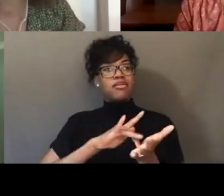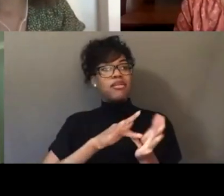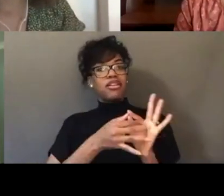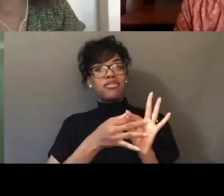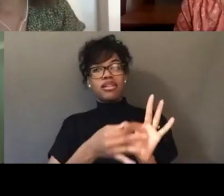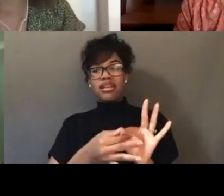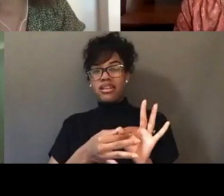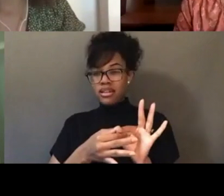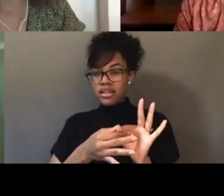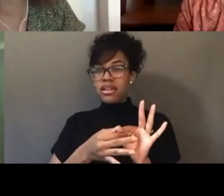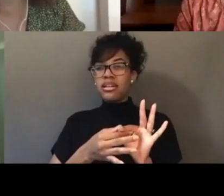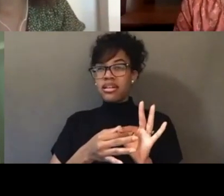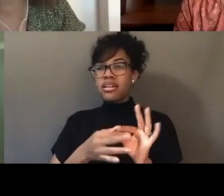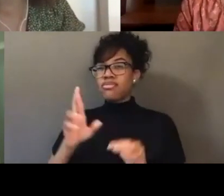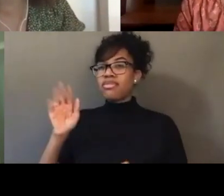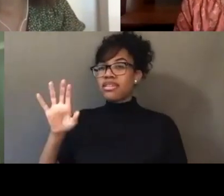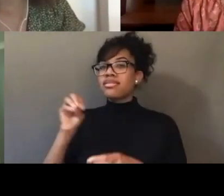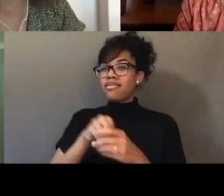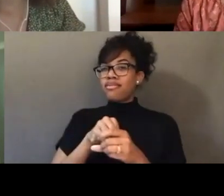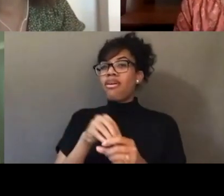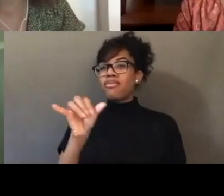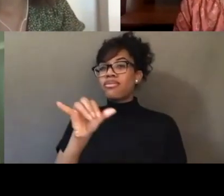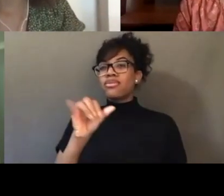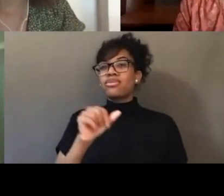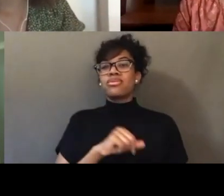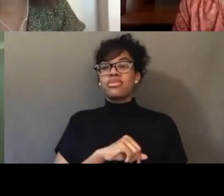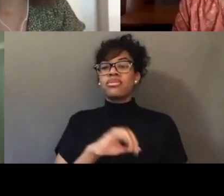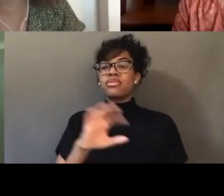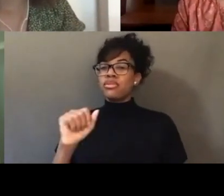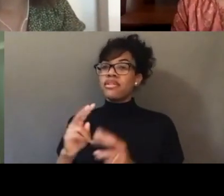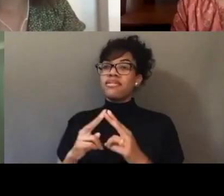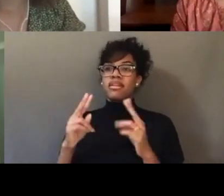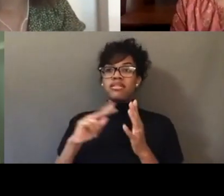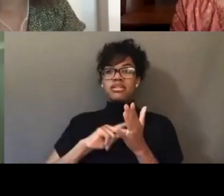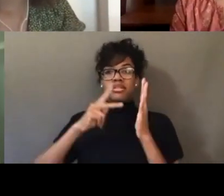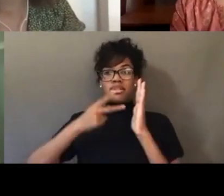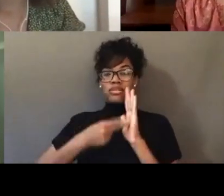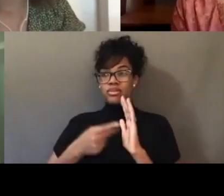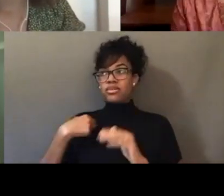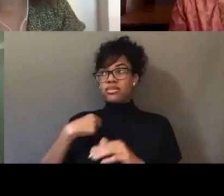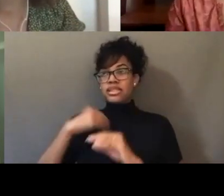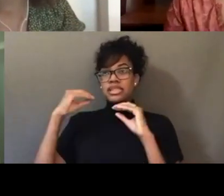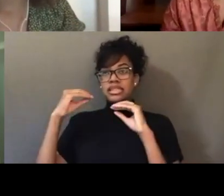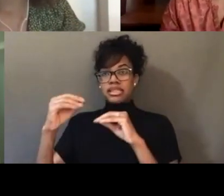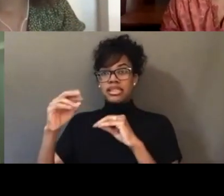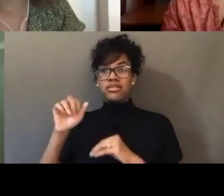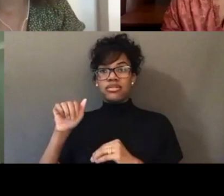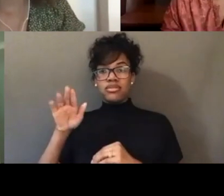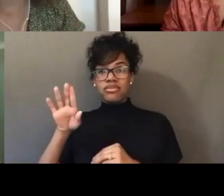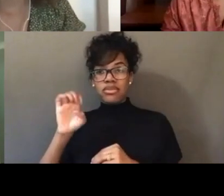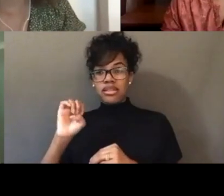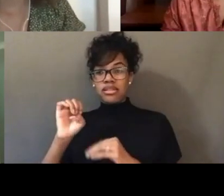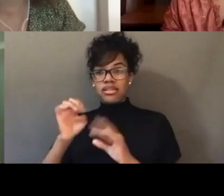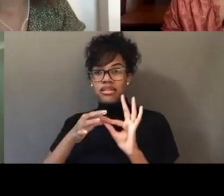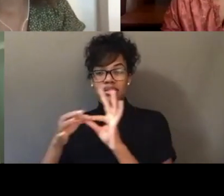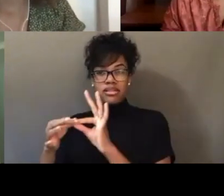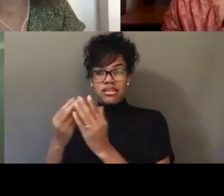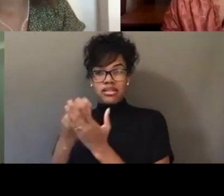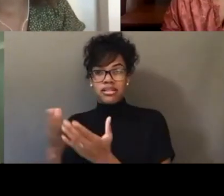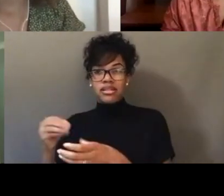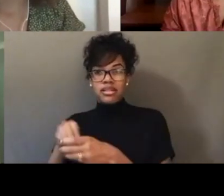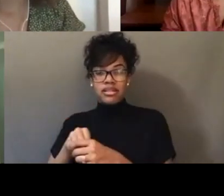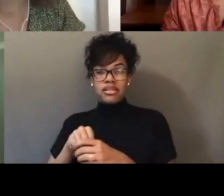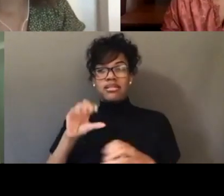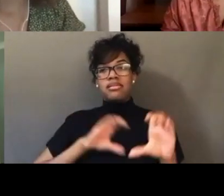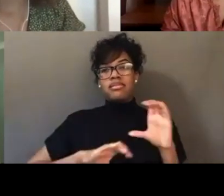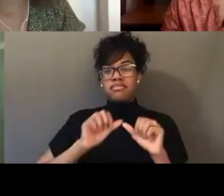related fields. So that's a very intentional lie with the cause and the effect of inducing harm.